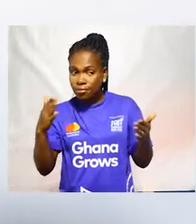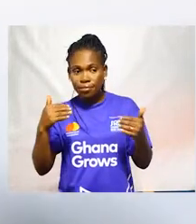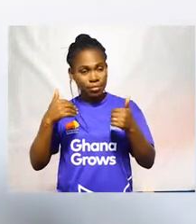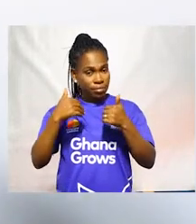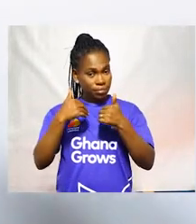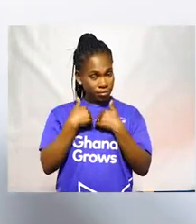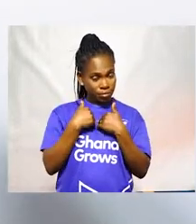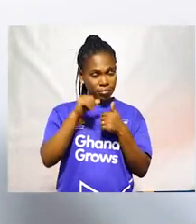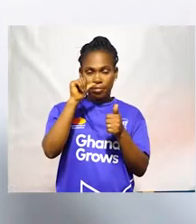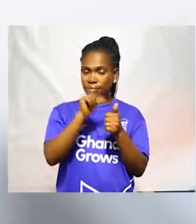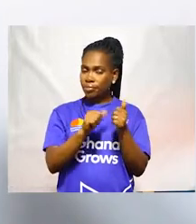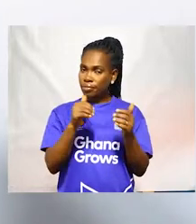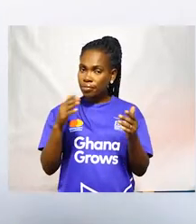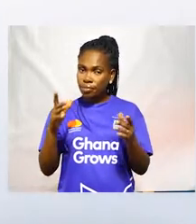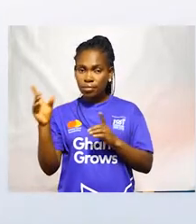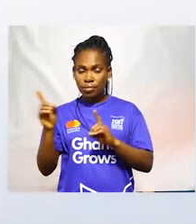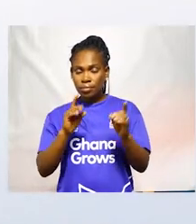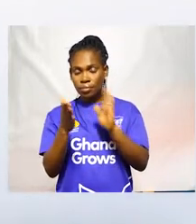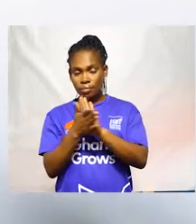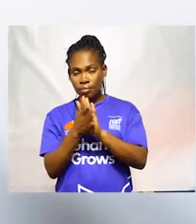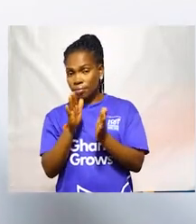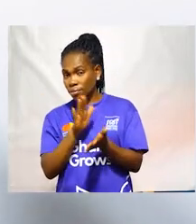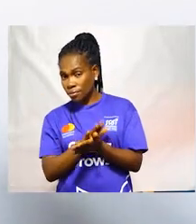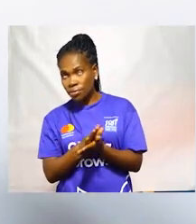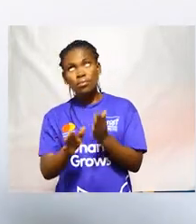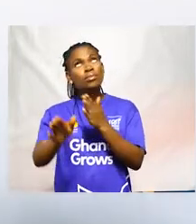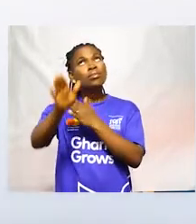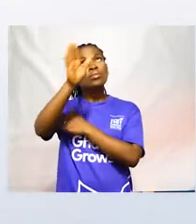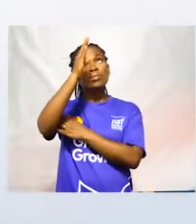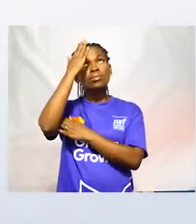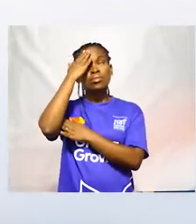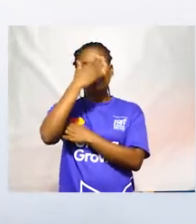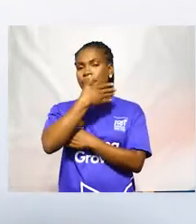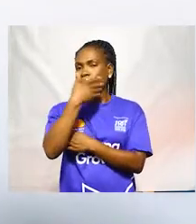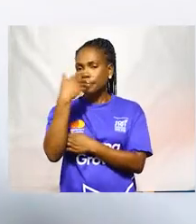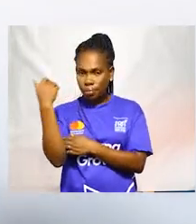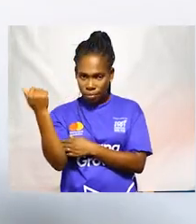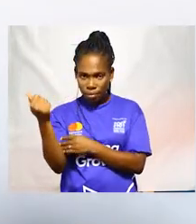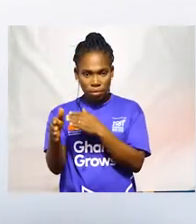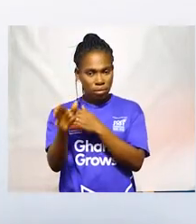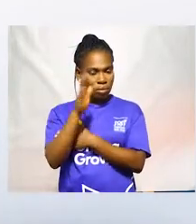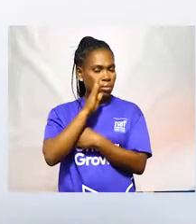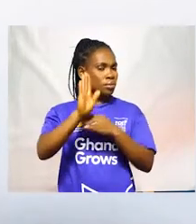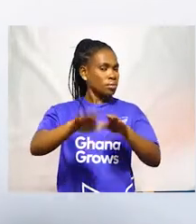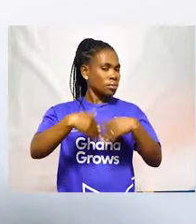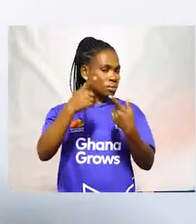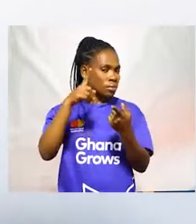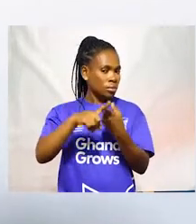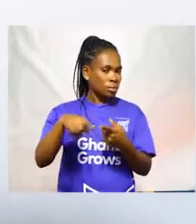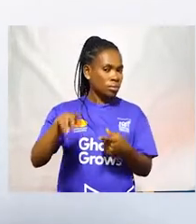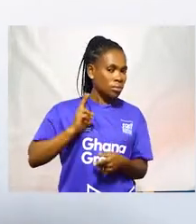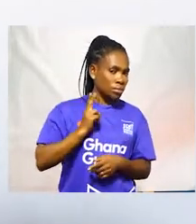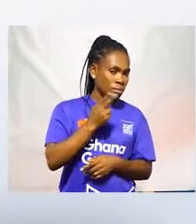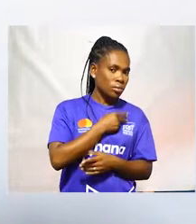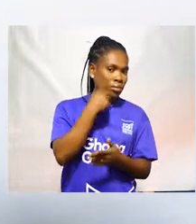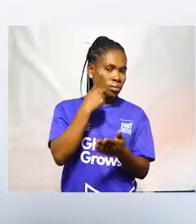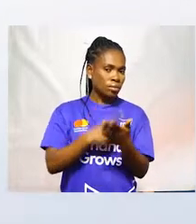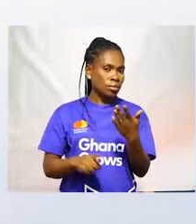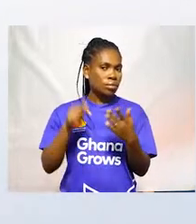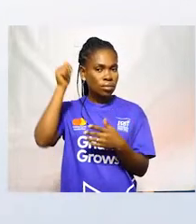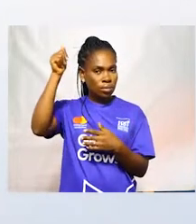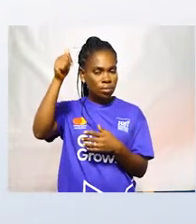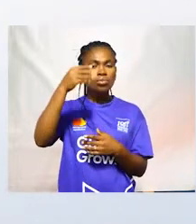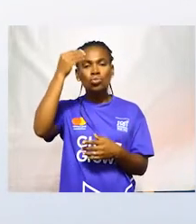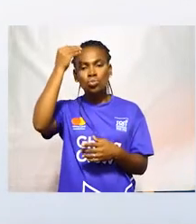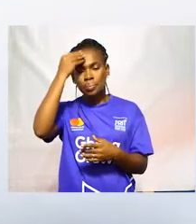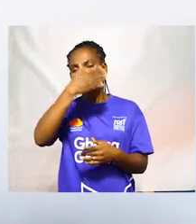have, for everything that we will become, God knows best. And God gives to us what he knows is